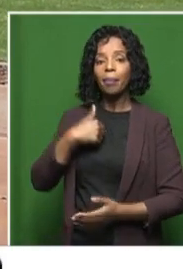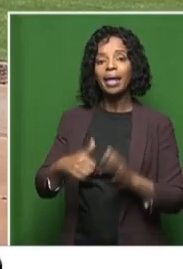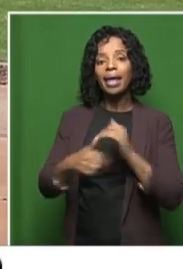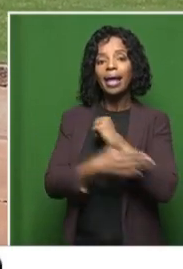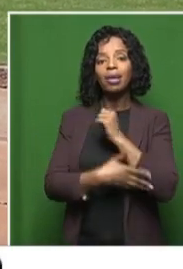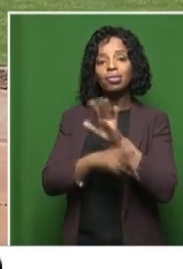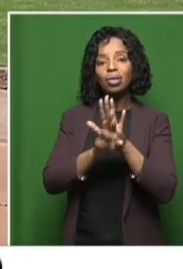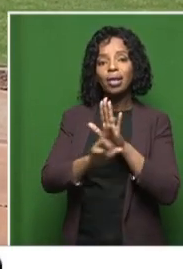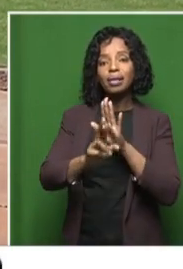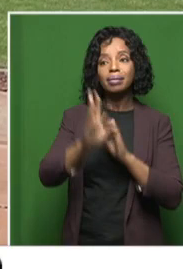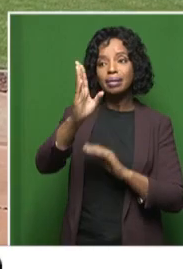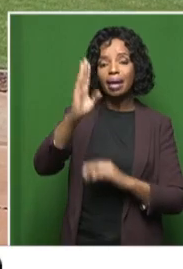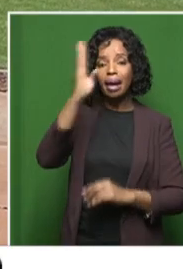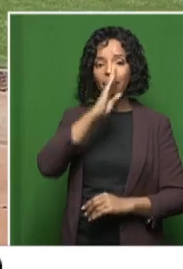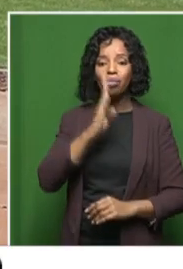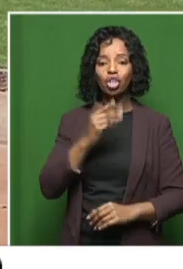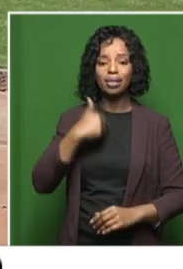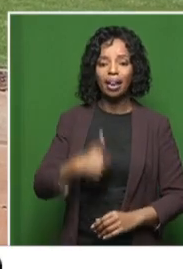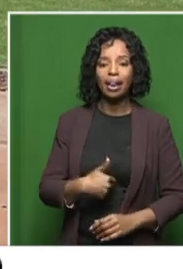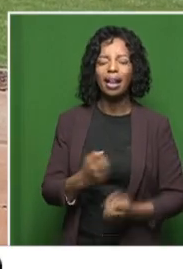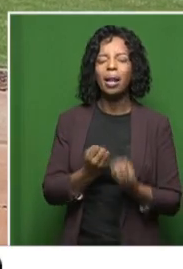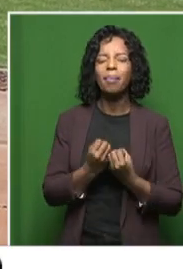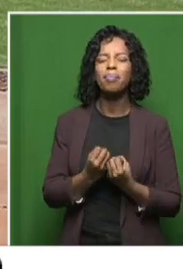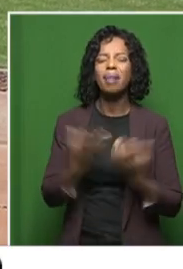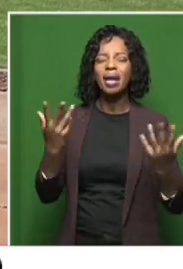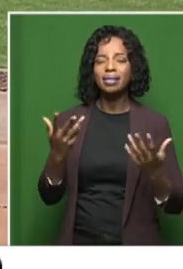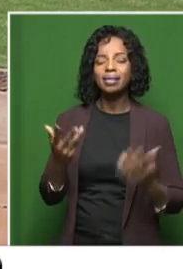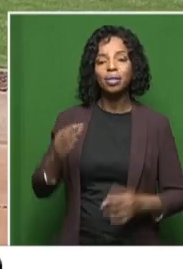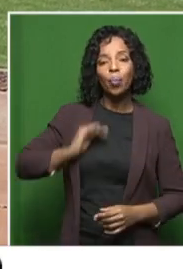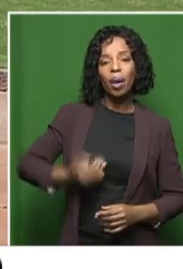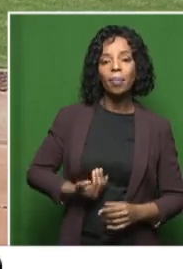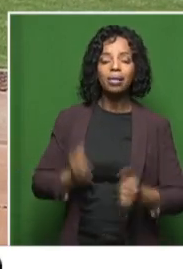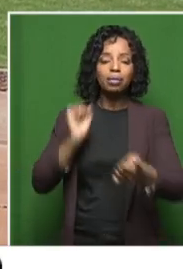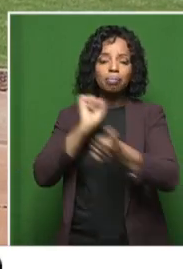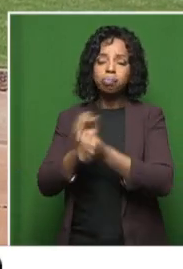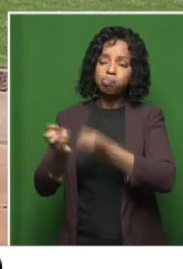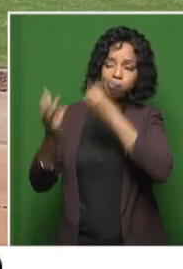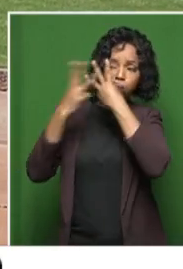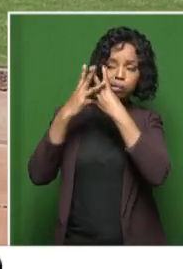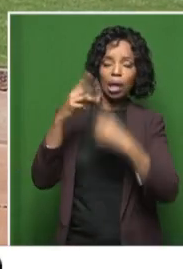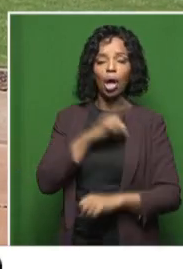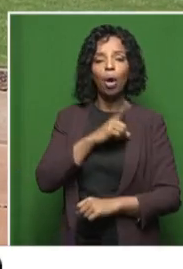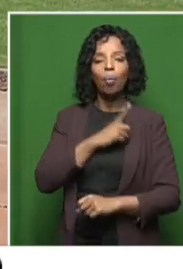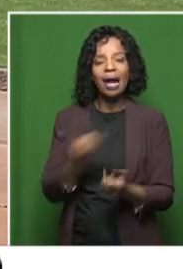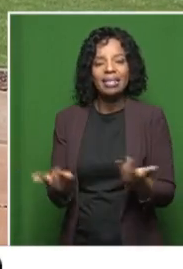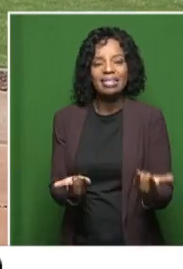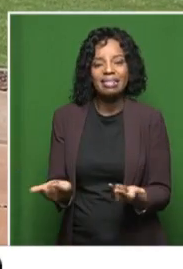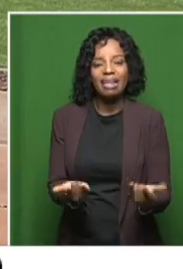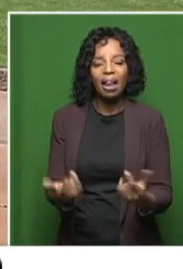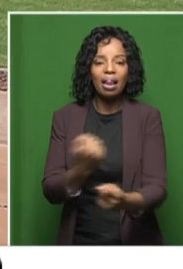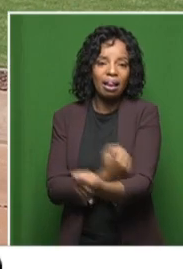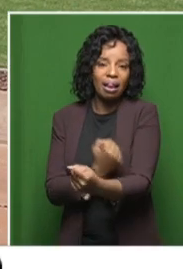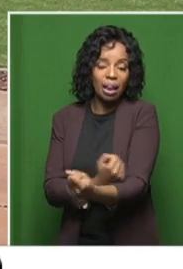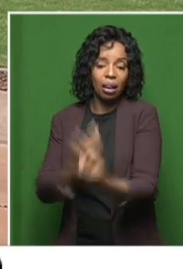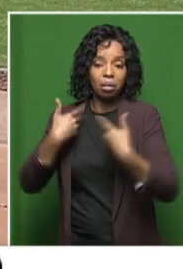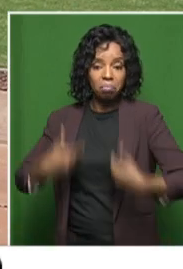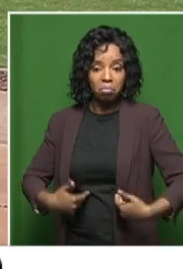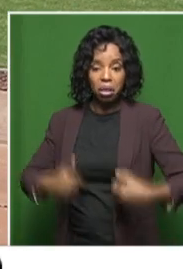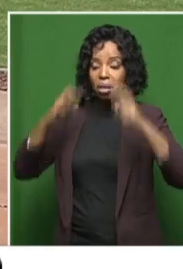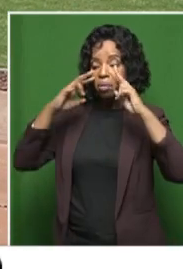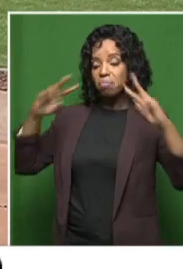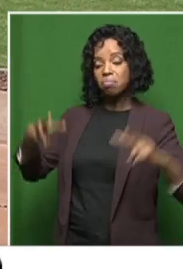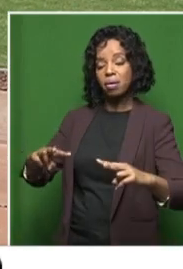who are languishing in jails in Brazil because of drug trafficking. What needs to happen here, in my view, is for us